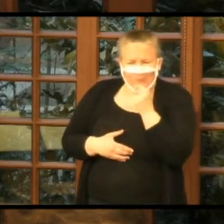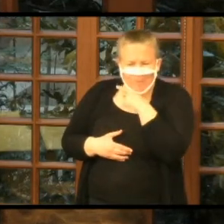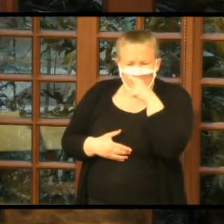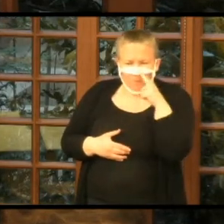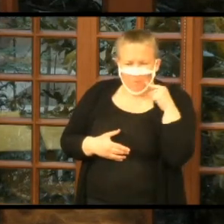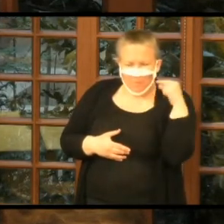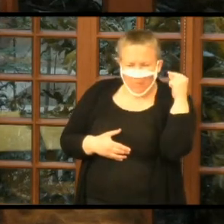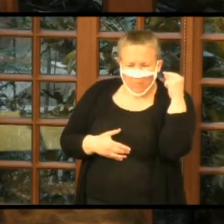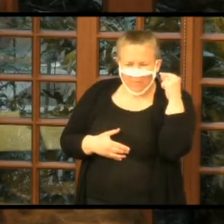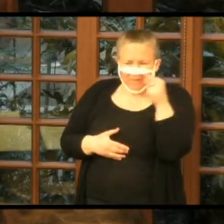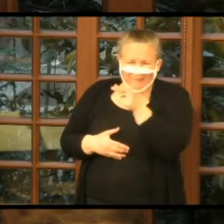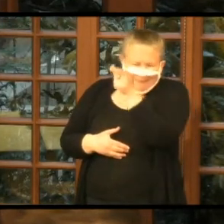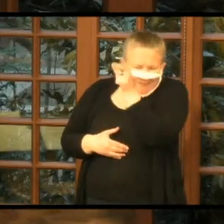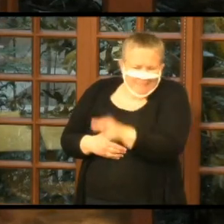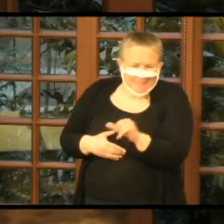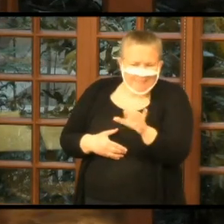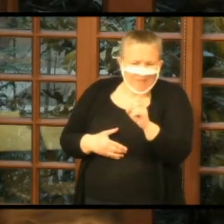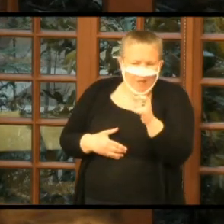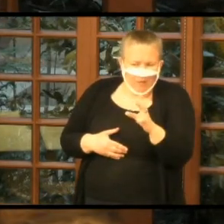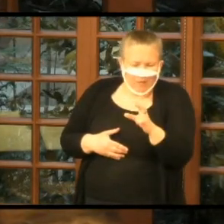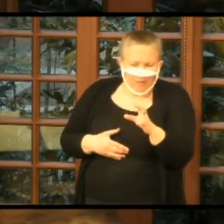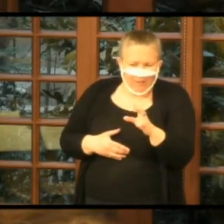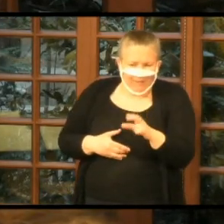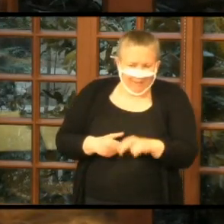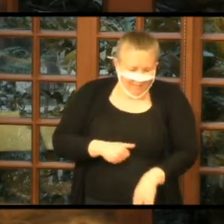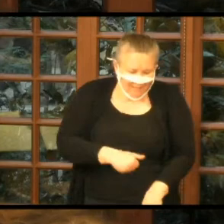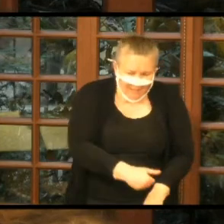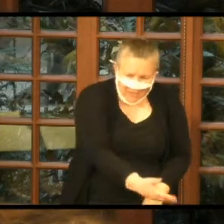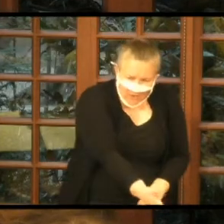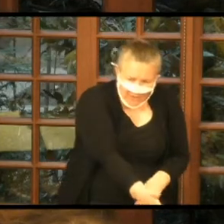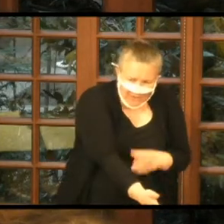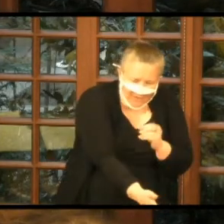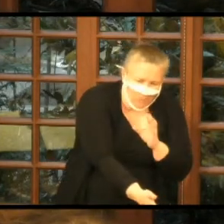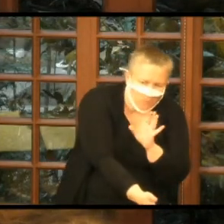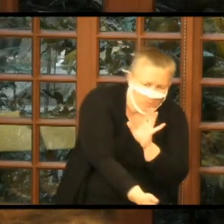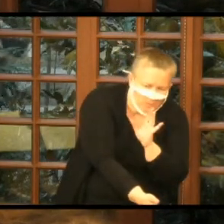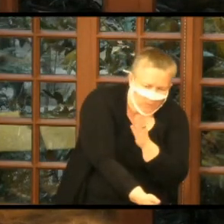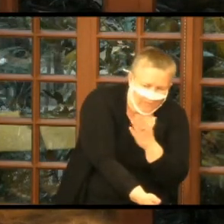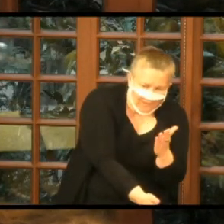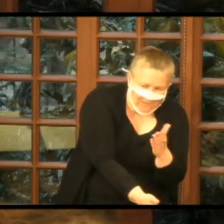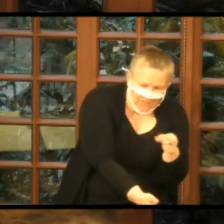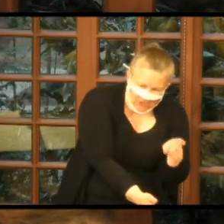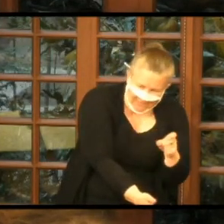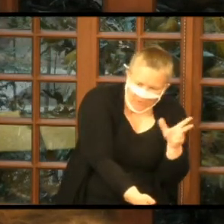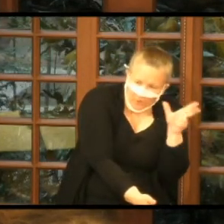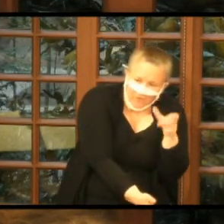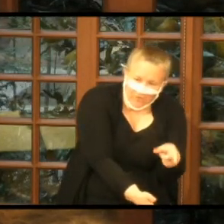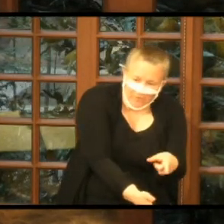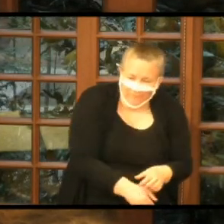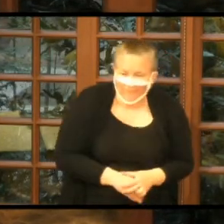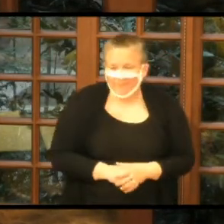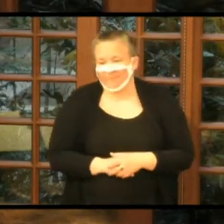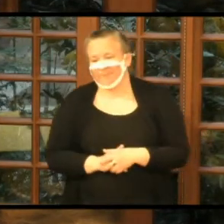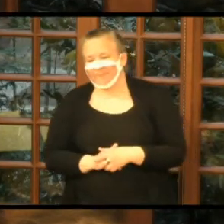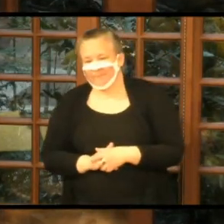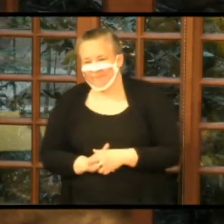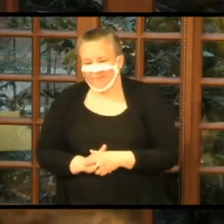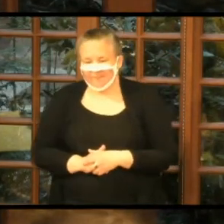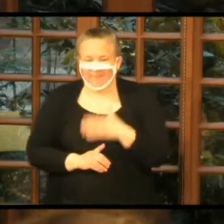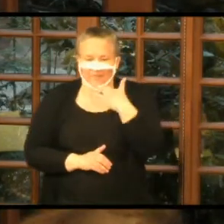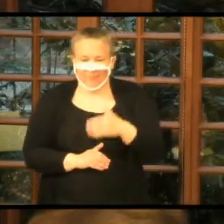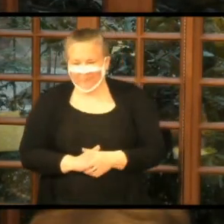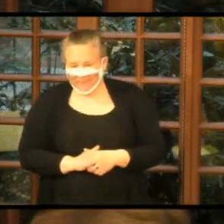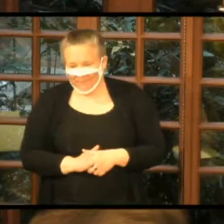sleek as an otter, extending her hand and whispering the thing she needed to hear. Thank